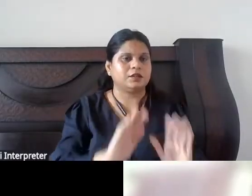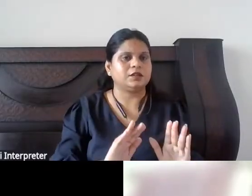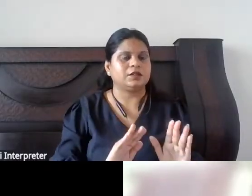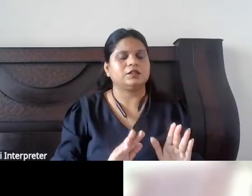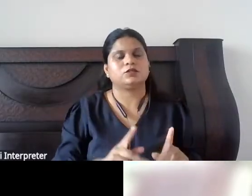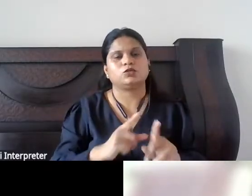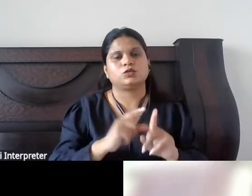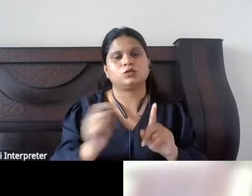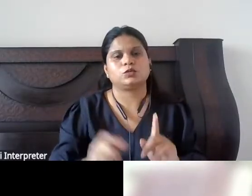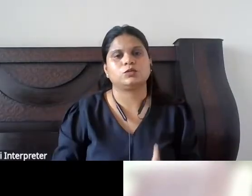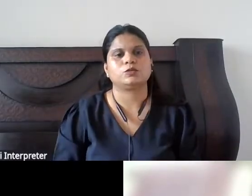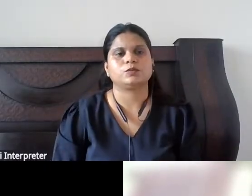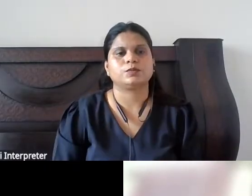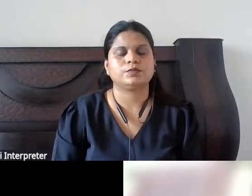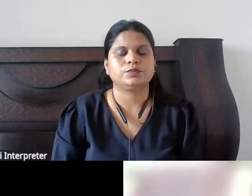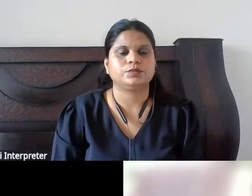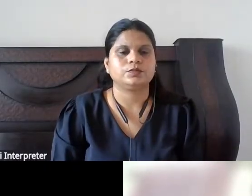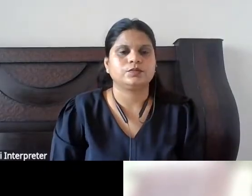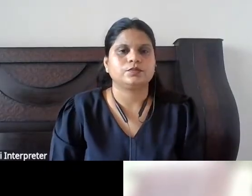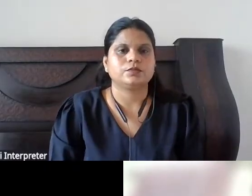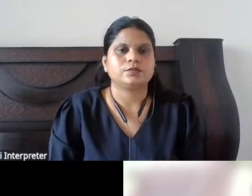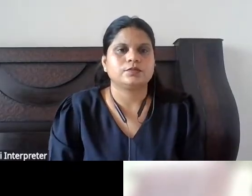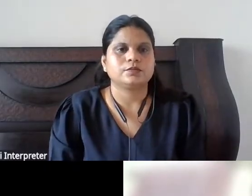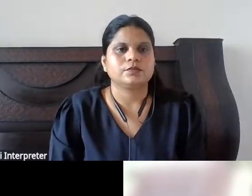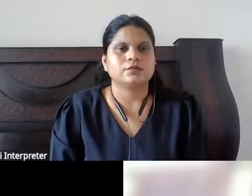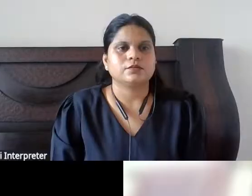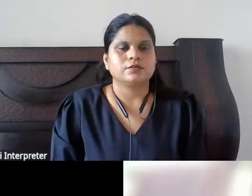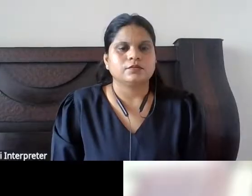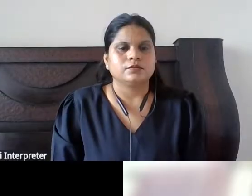you. Okay.